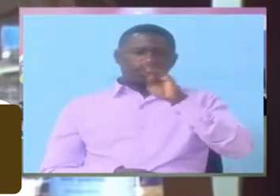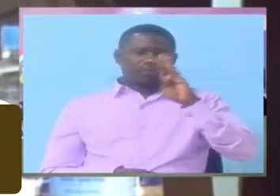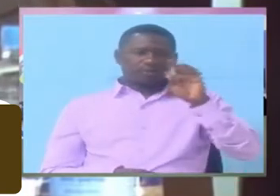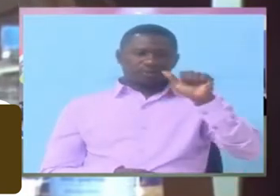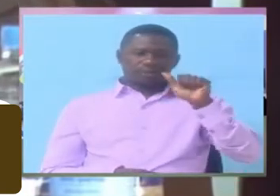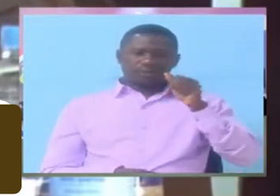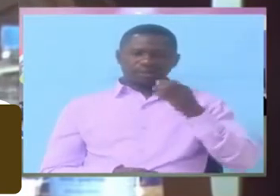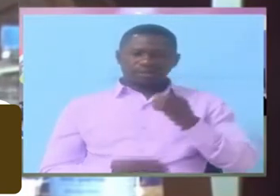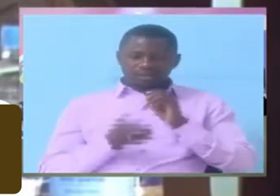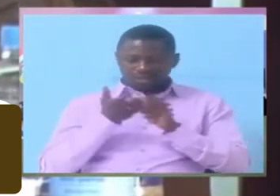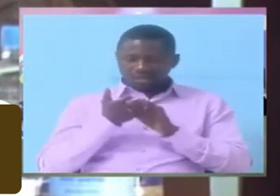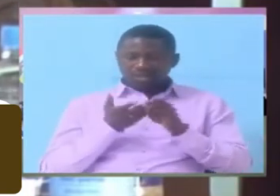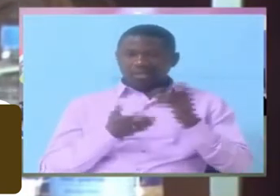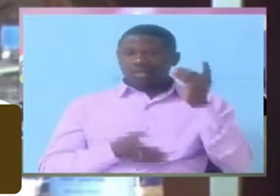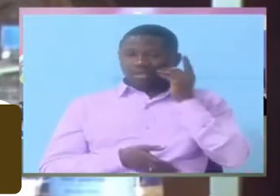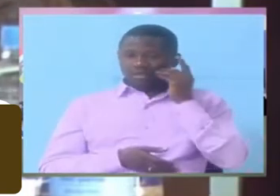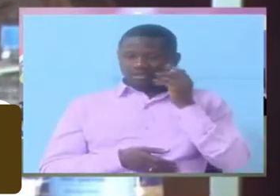22 March